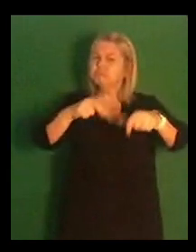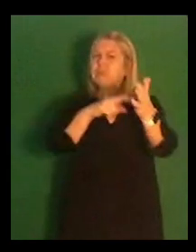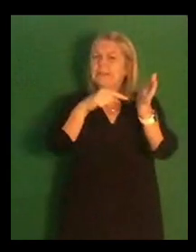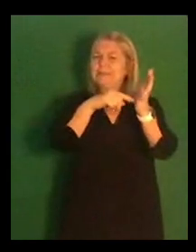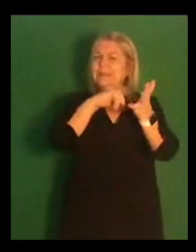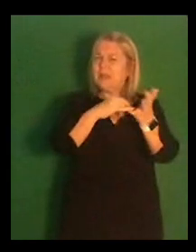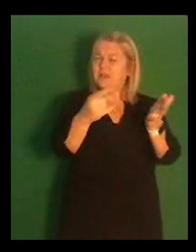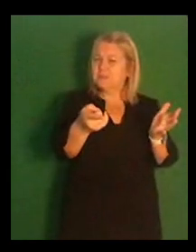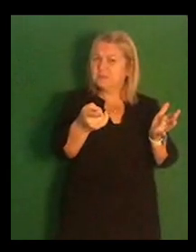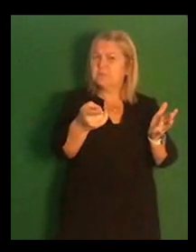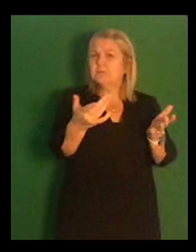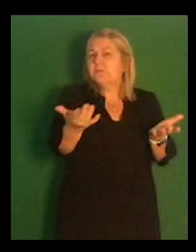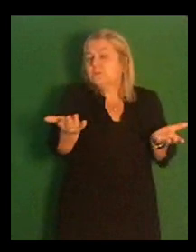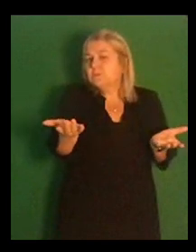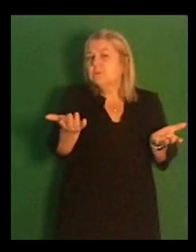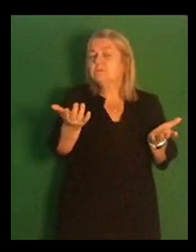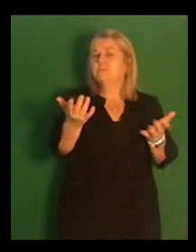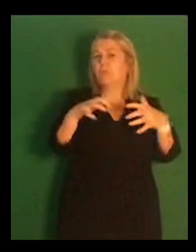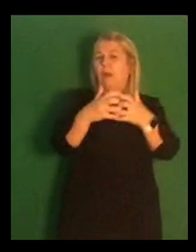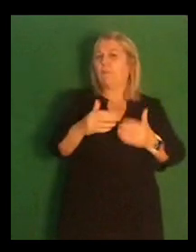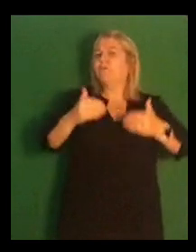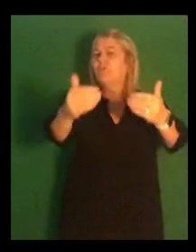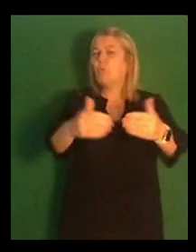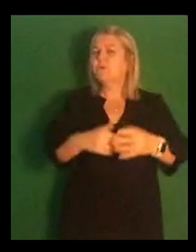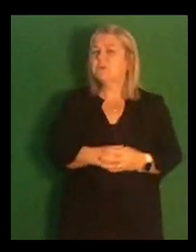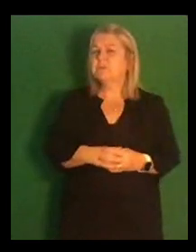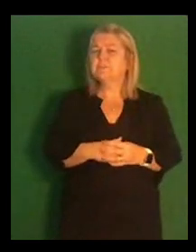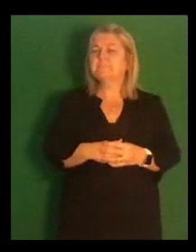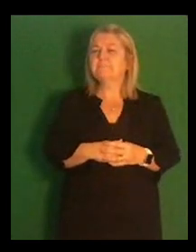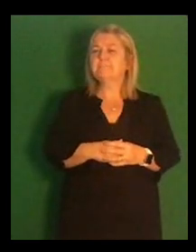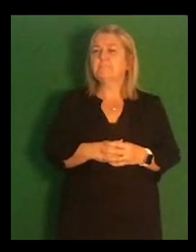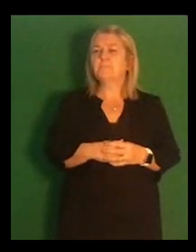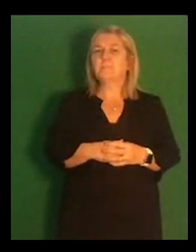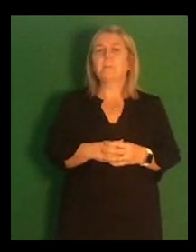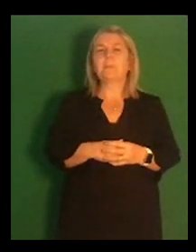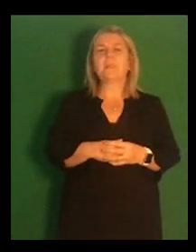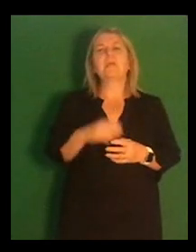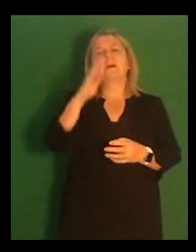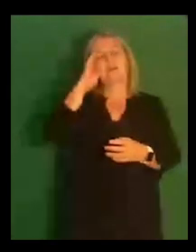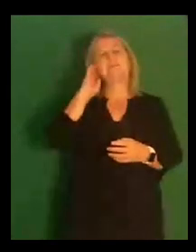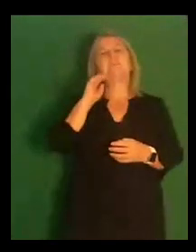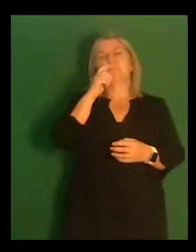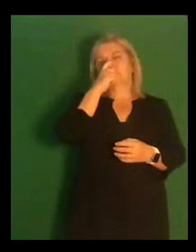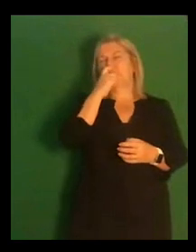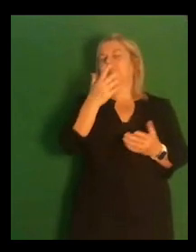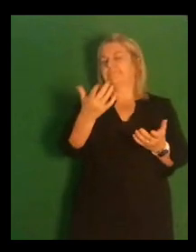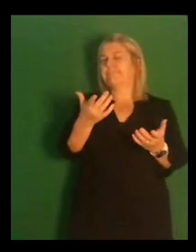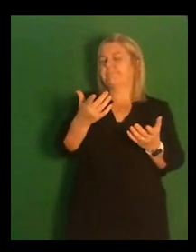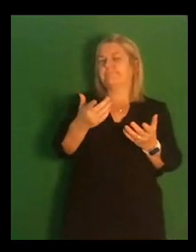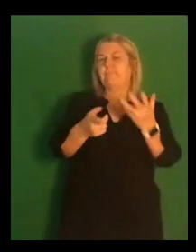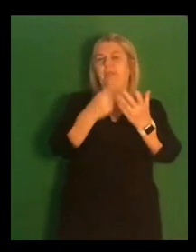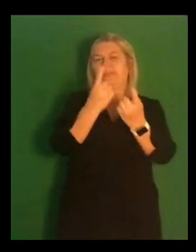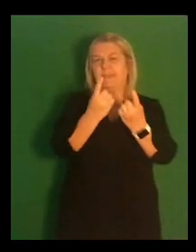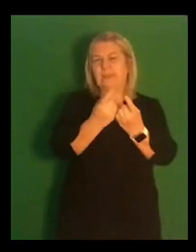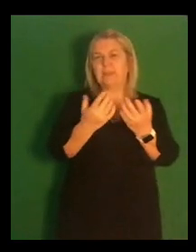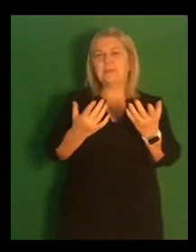you'll take that forward? Yeah, I mean, I guess the other thing that what's